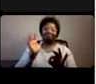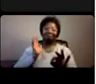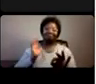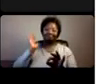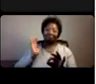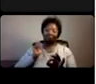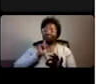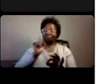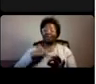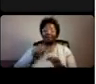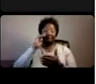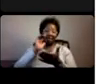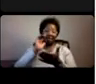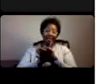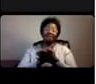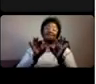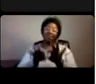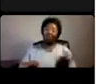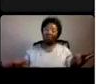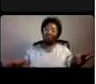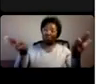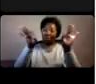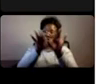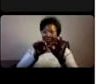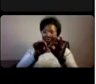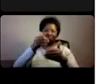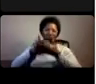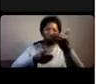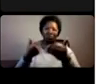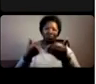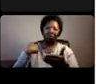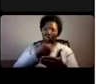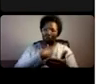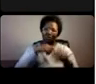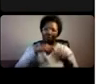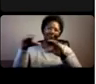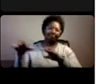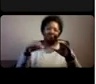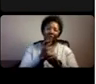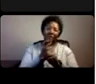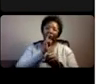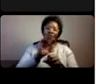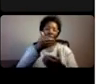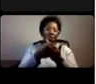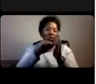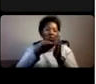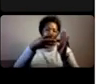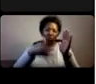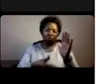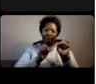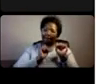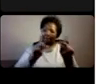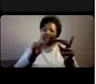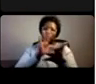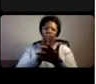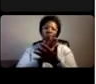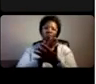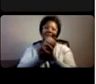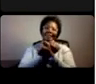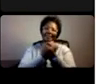important step that we take to ensure our students can return back to school safely. I think we could all agree